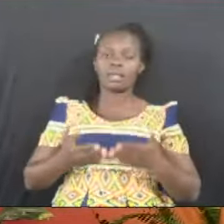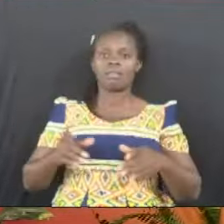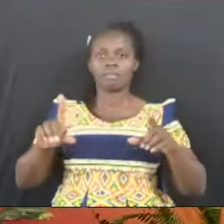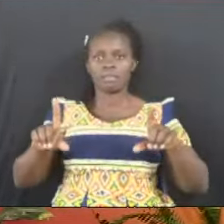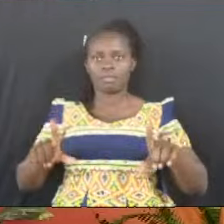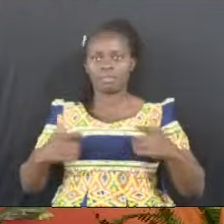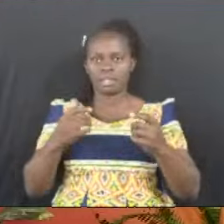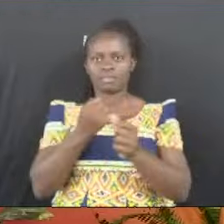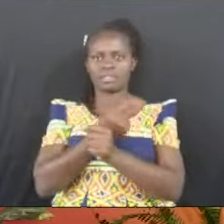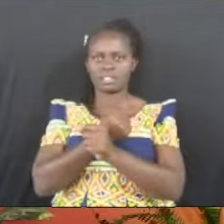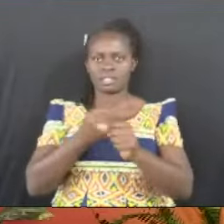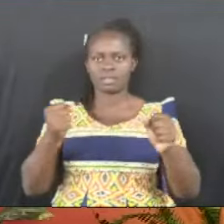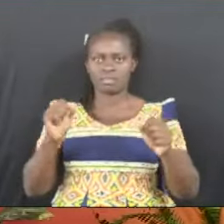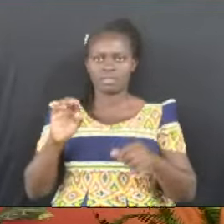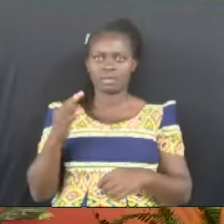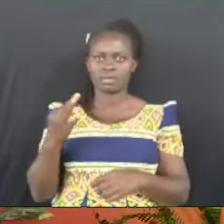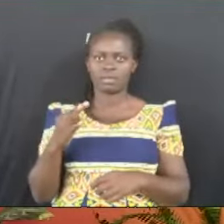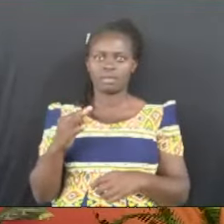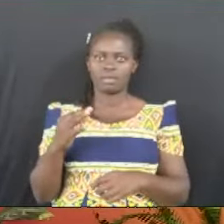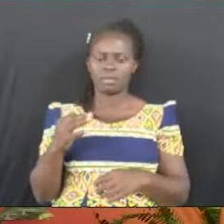of life.